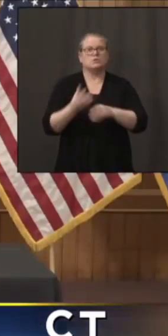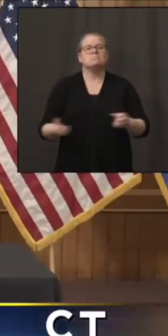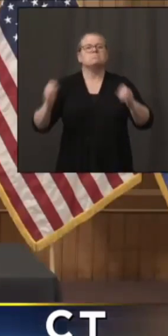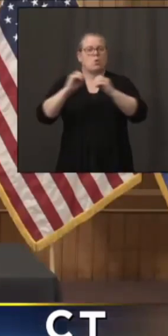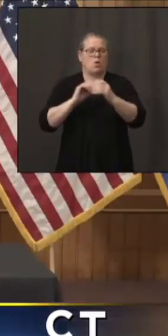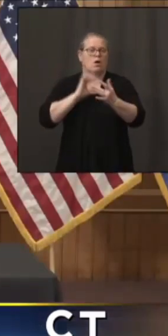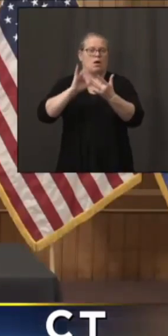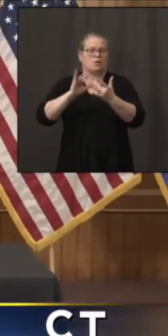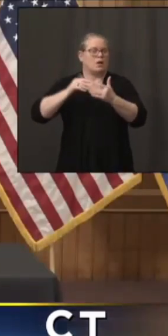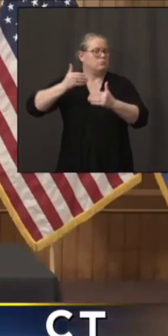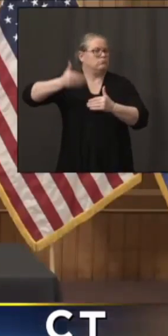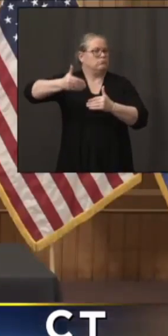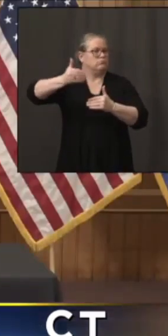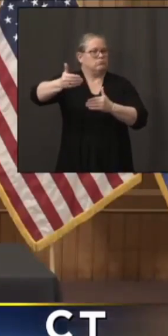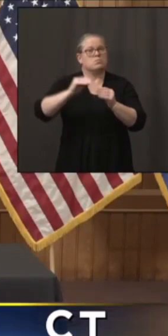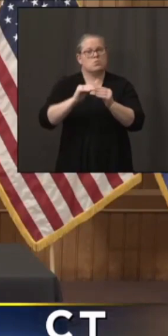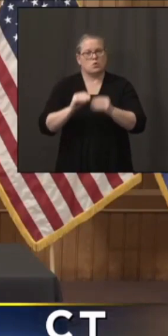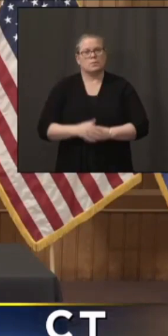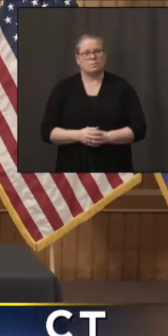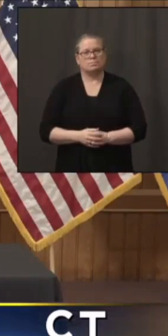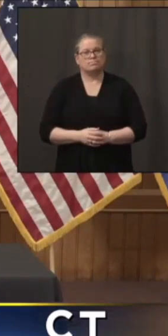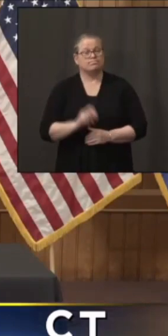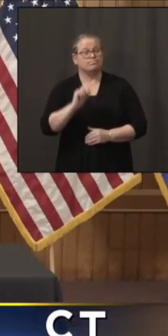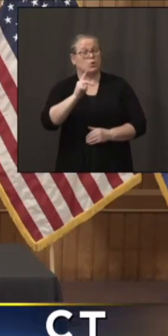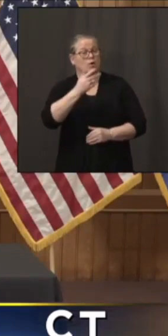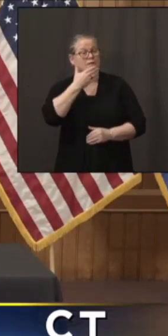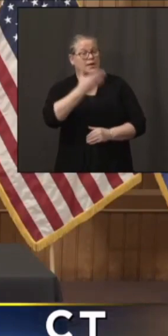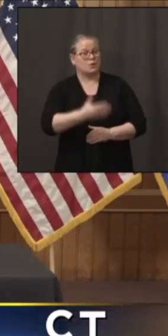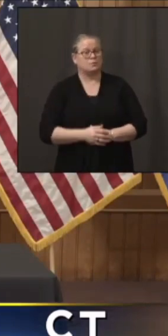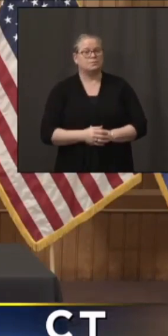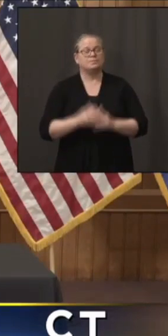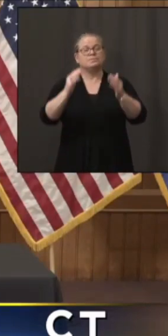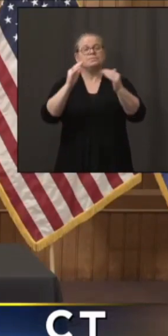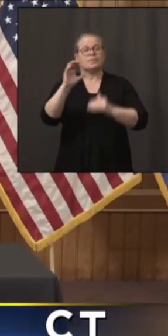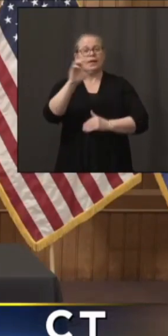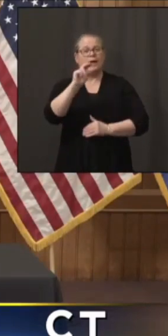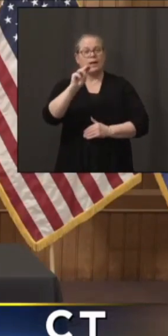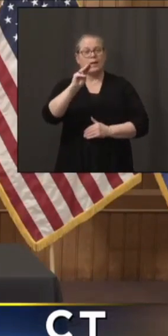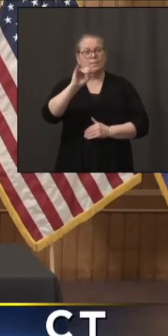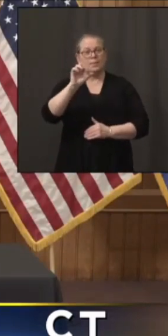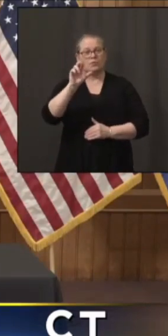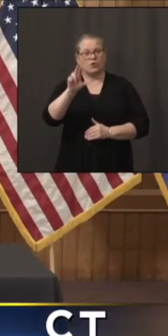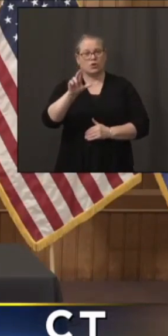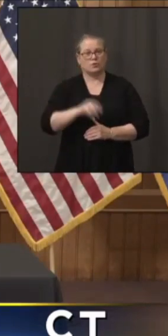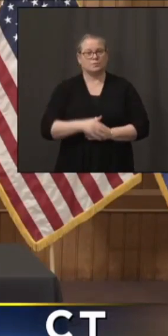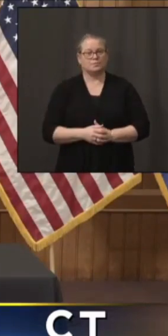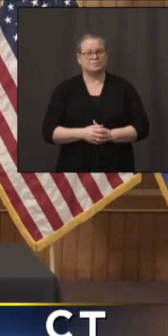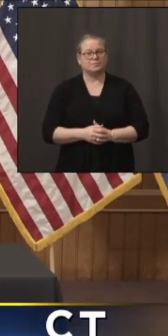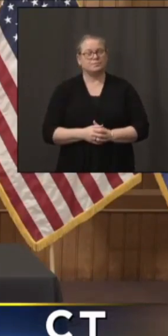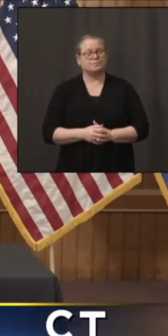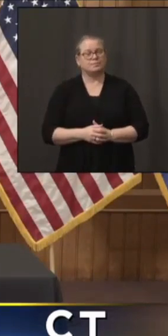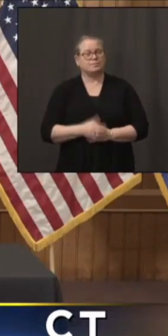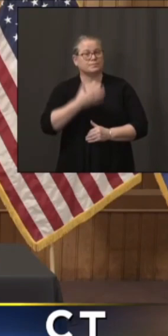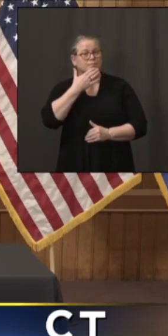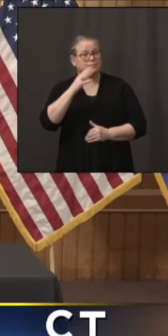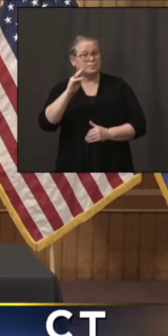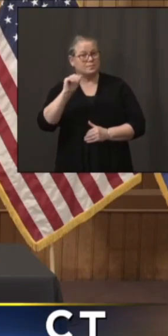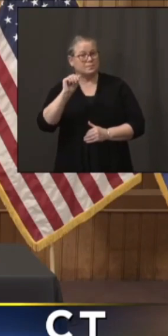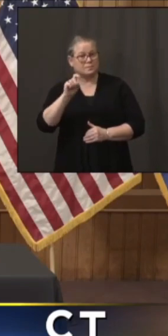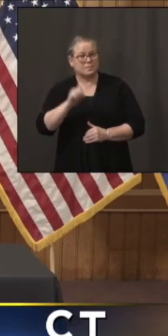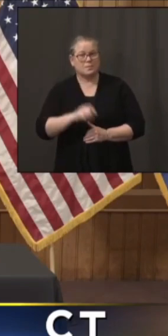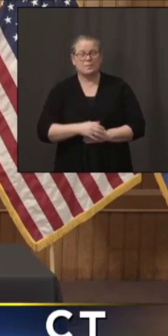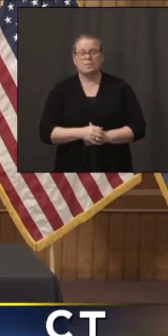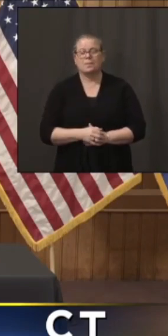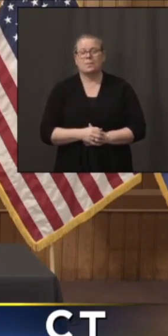Okay. Thanks very much. The Connecticut Mirror. Thanks, Max. Governor, I had